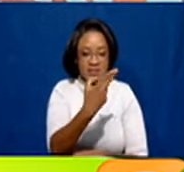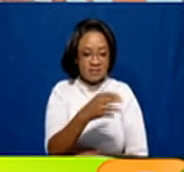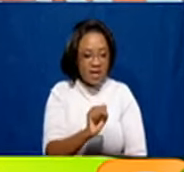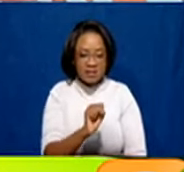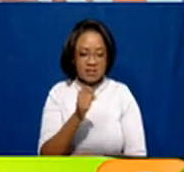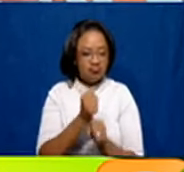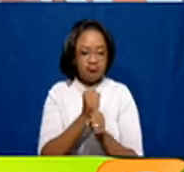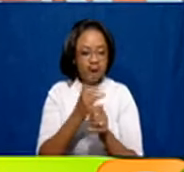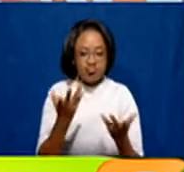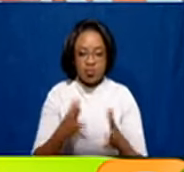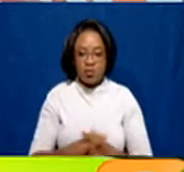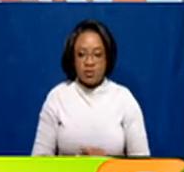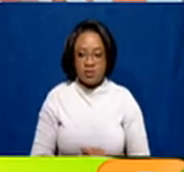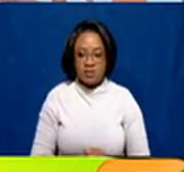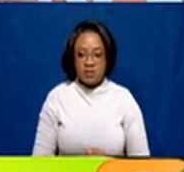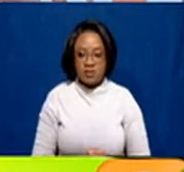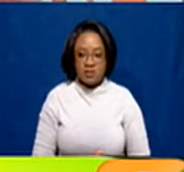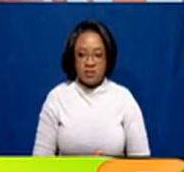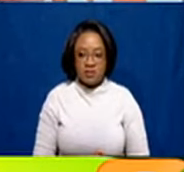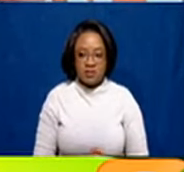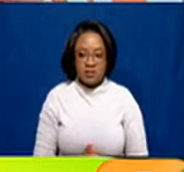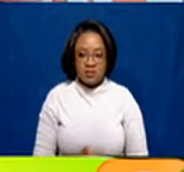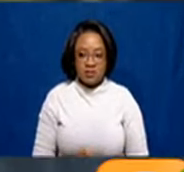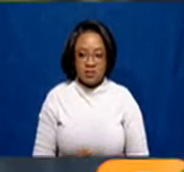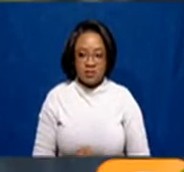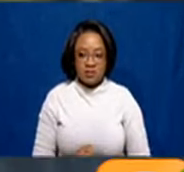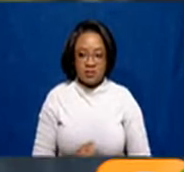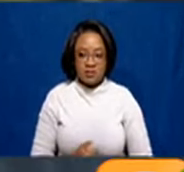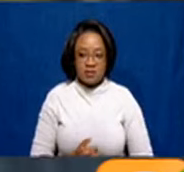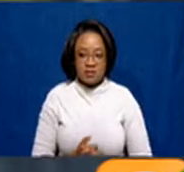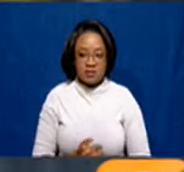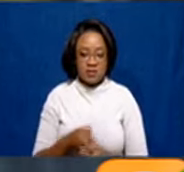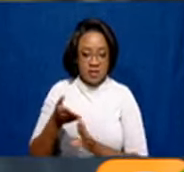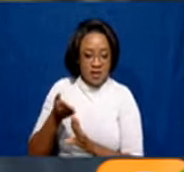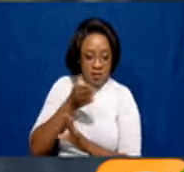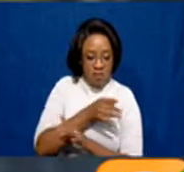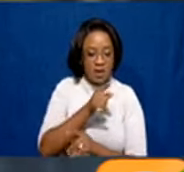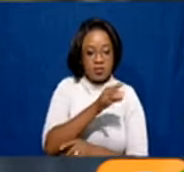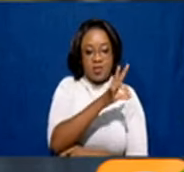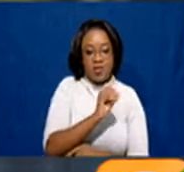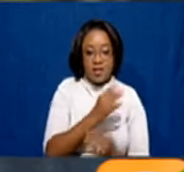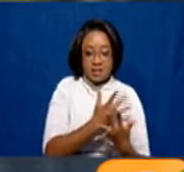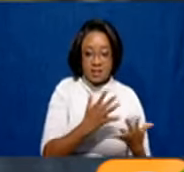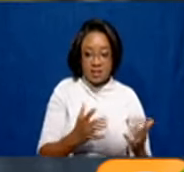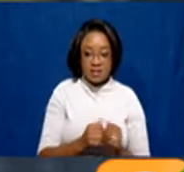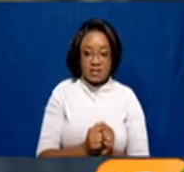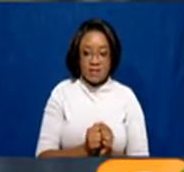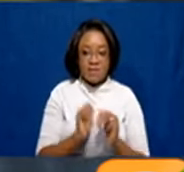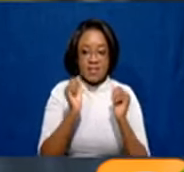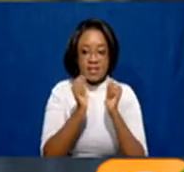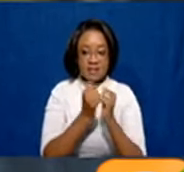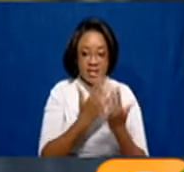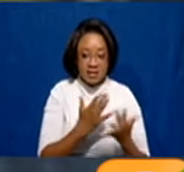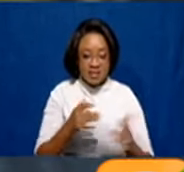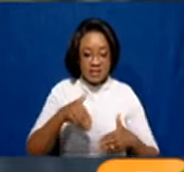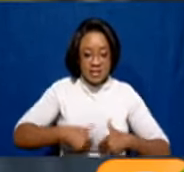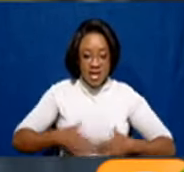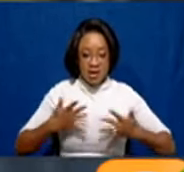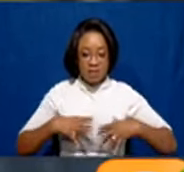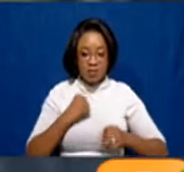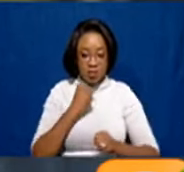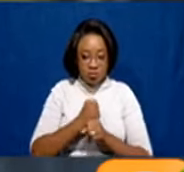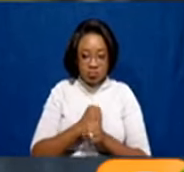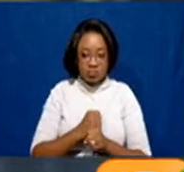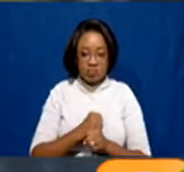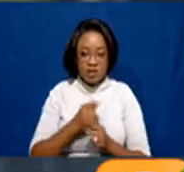do? So reverting back to the 30 things, around 10 of the things that the young people asked me to work on were